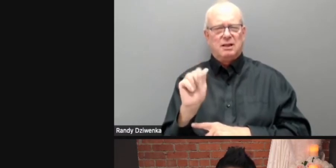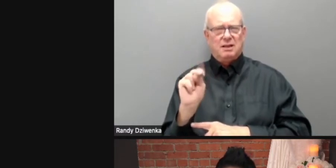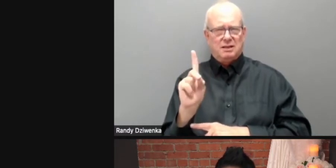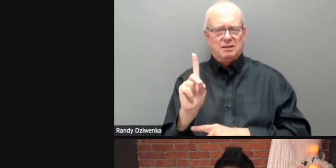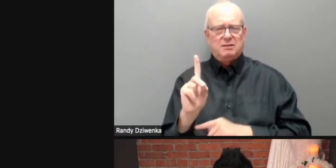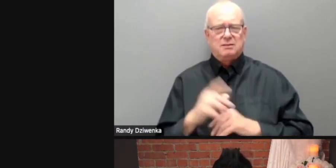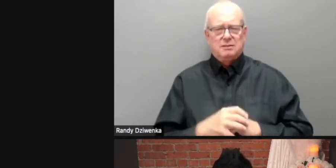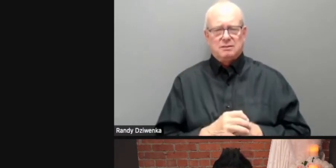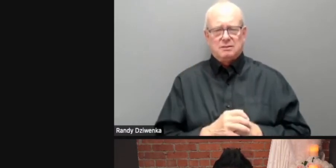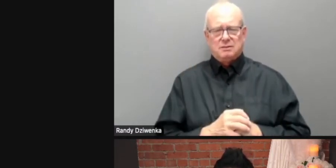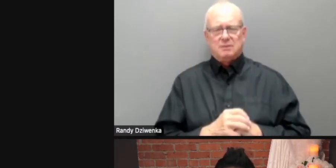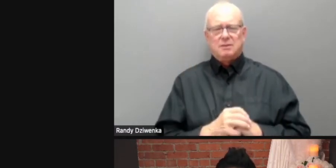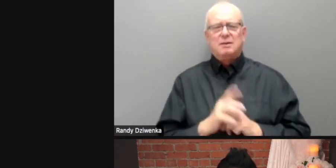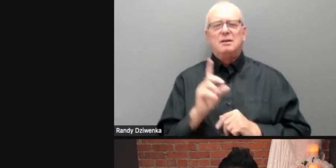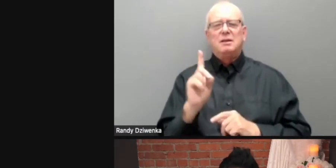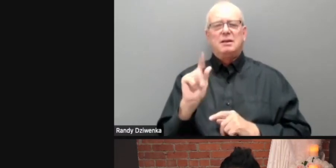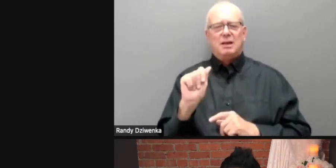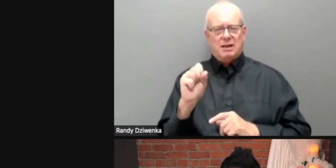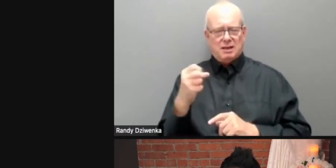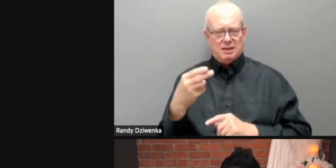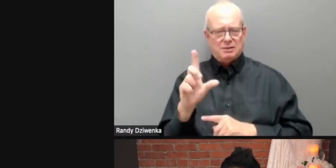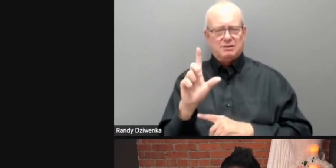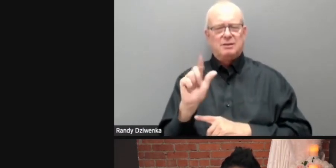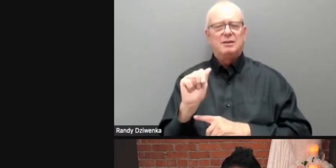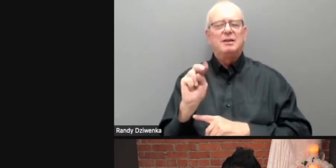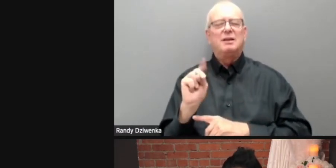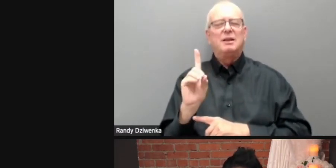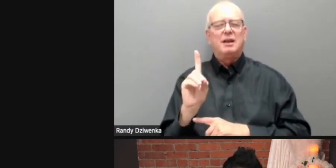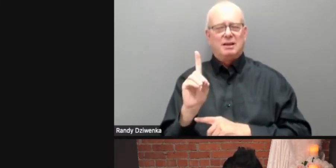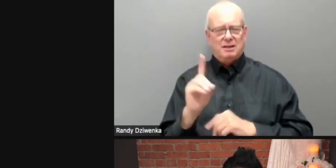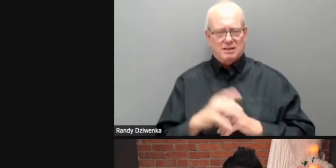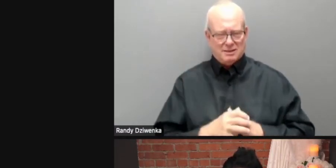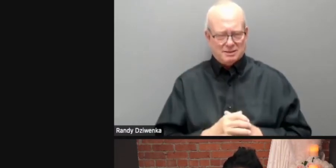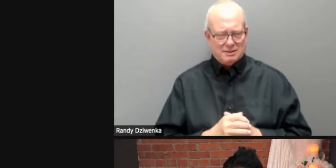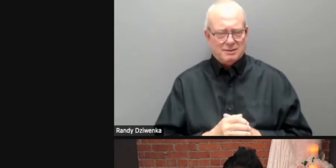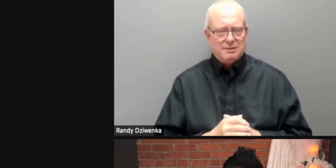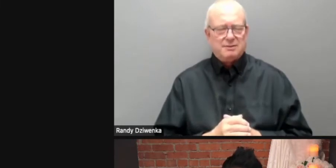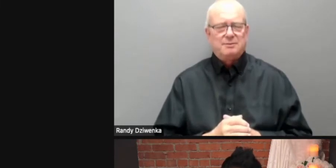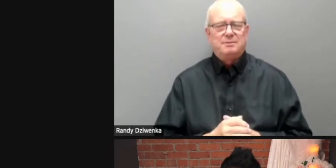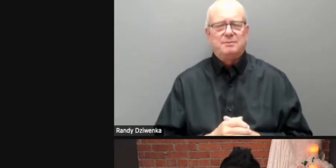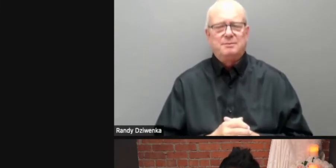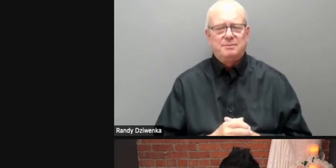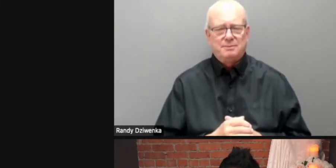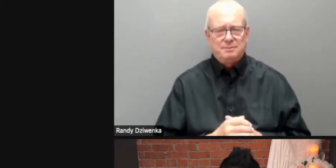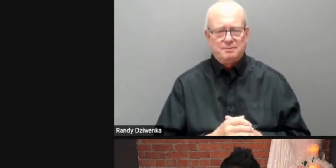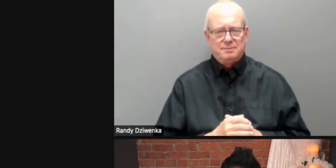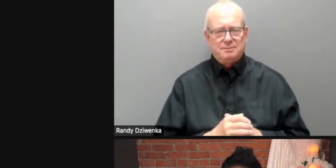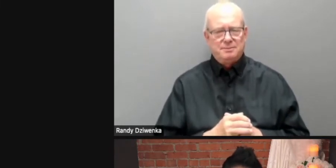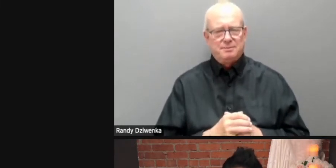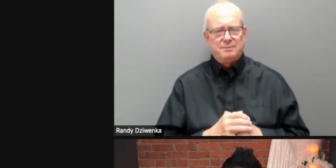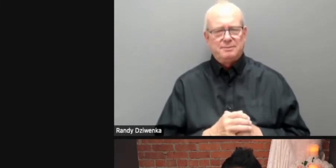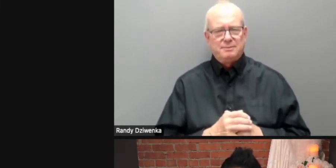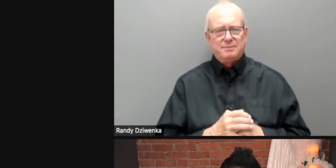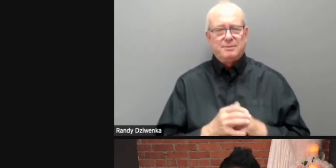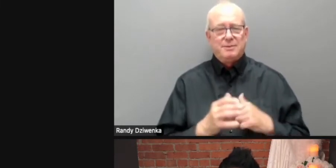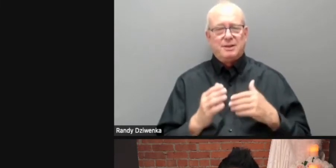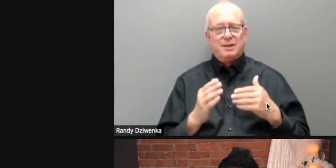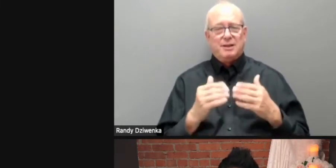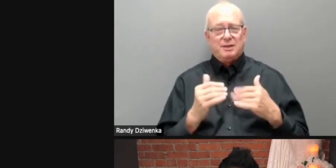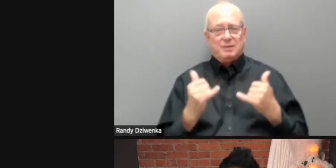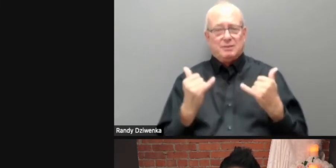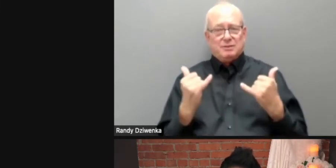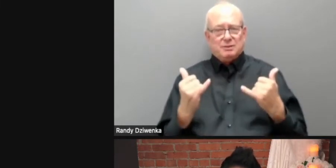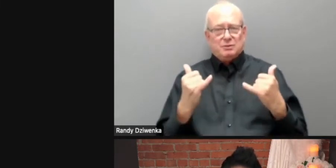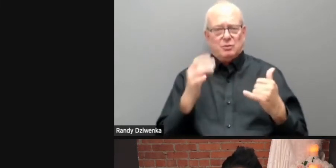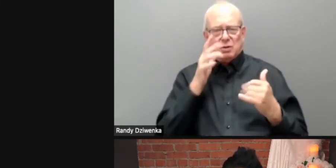topic to some that is uncomfortable, but one that needs to be unveiled. Today's